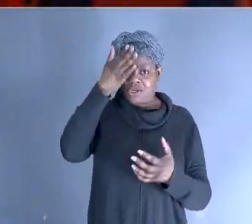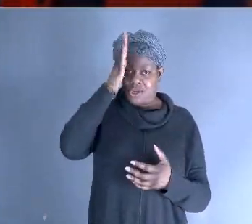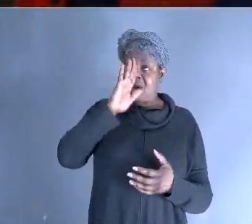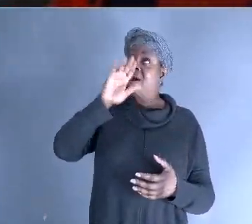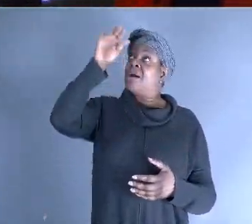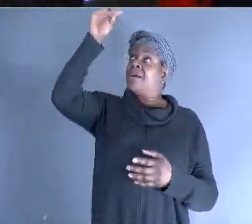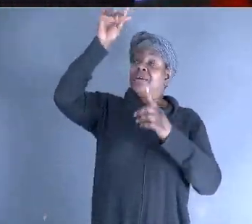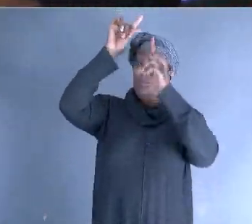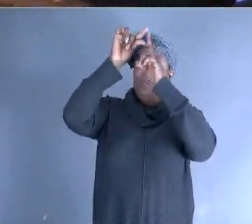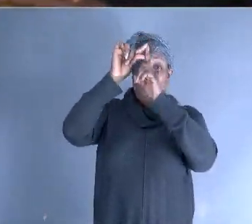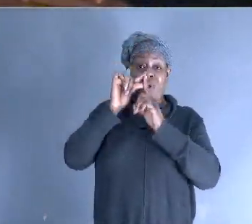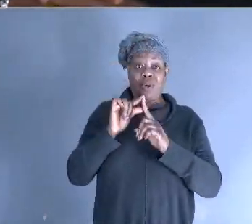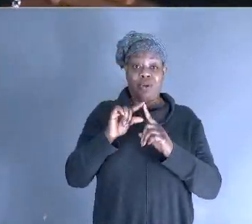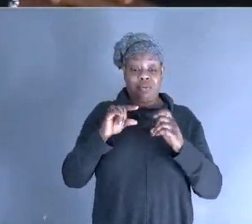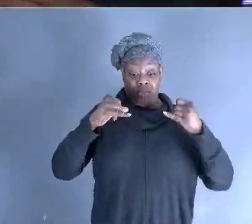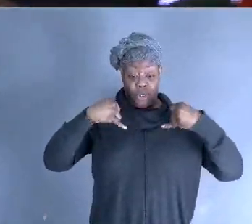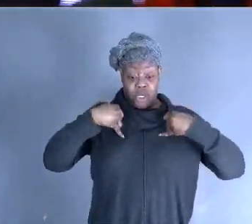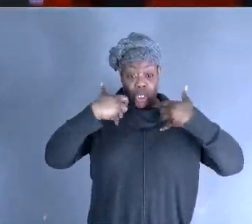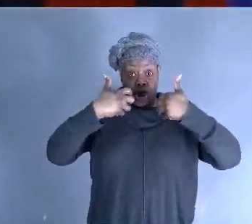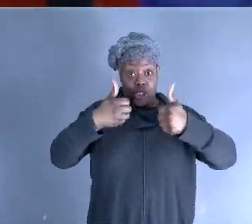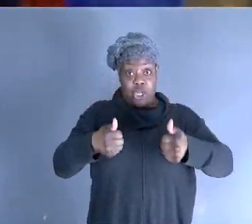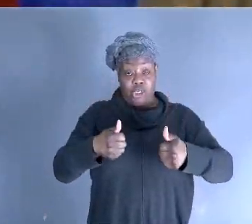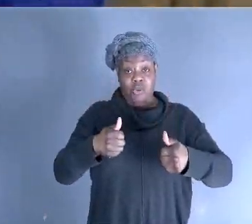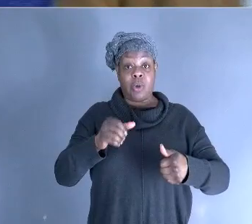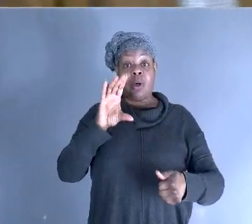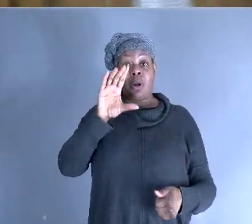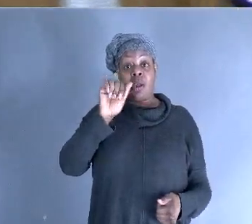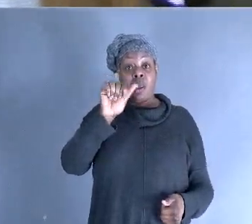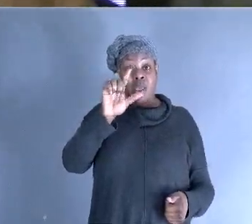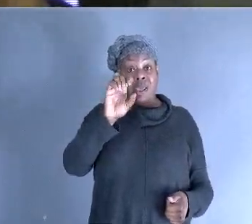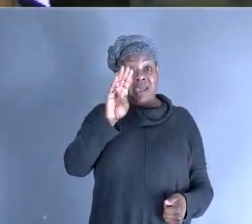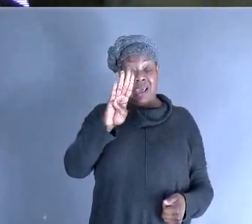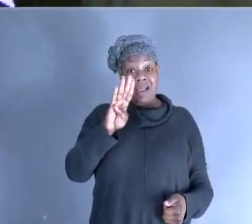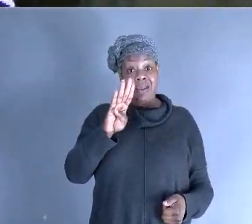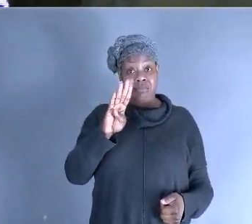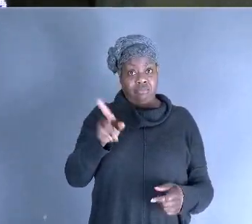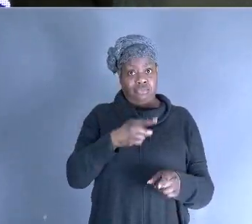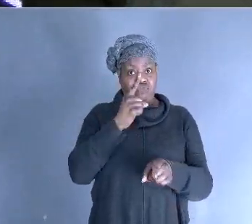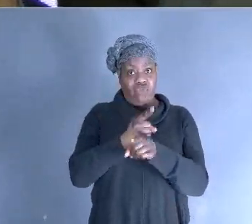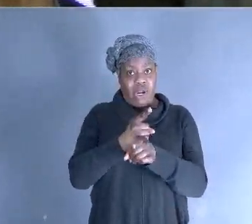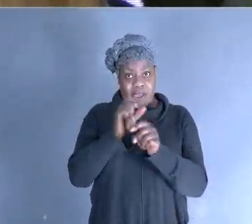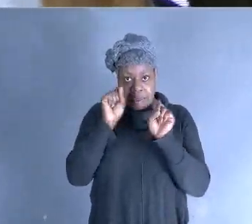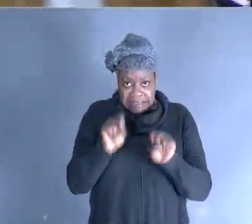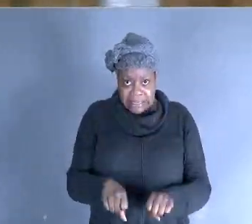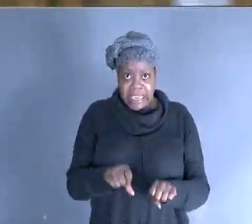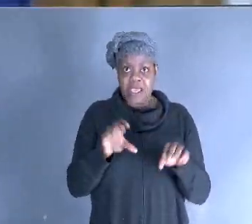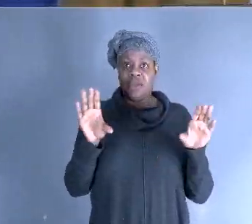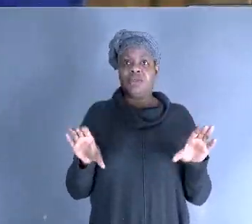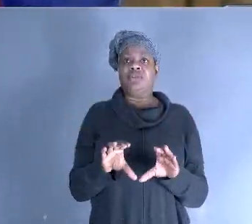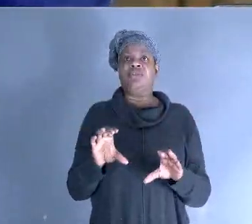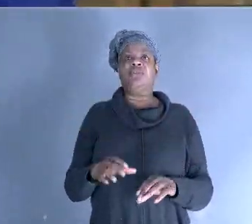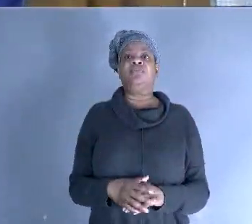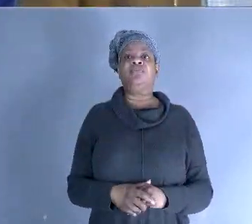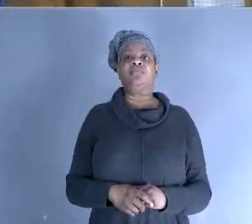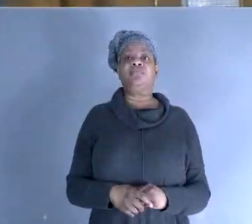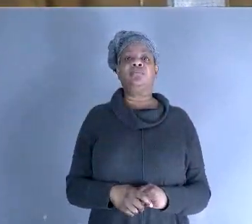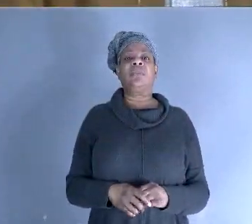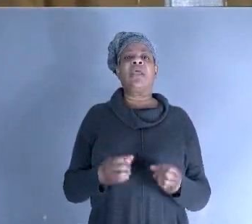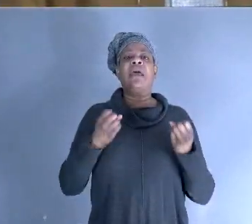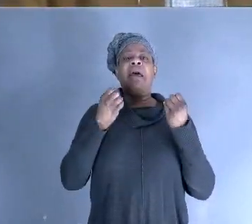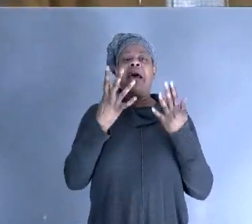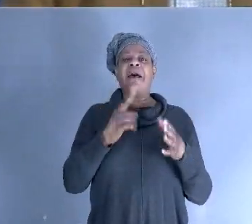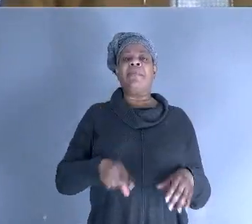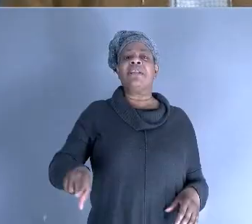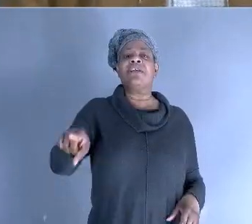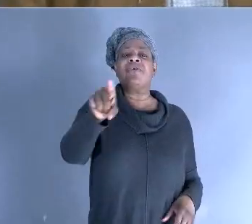spoken to Joshua and Caleb. And so I just wonder, how many of you out there, you can identify with